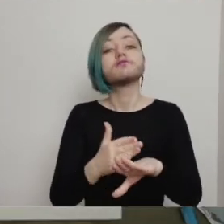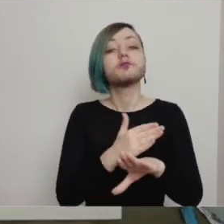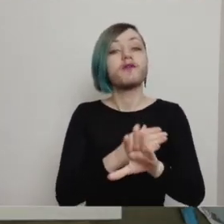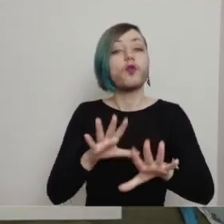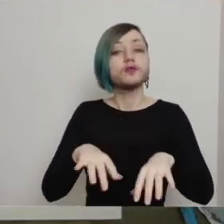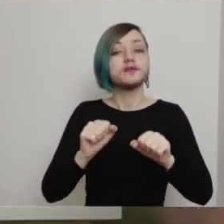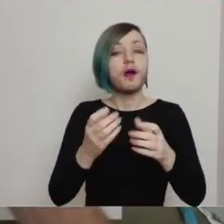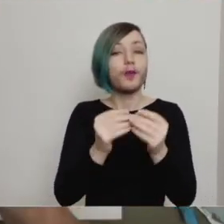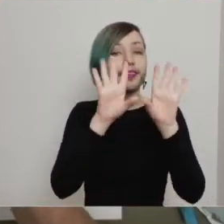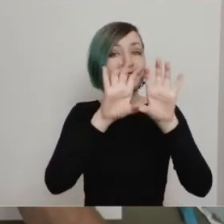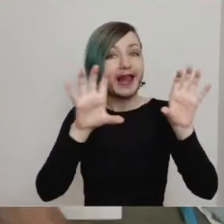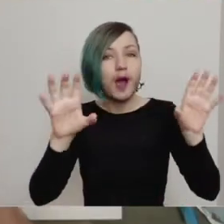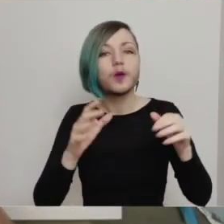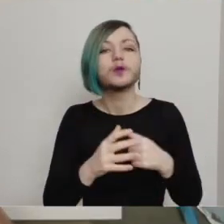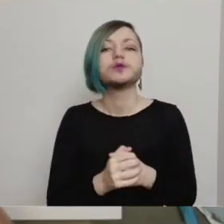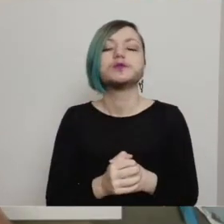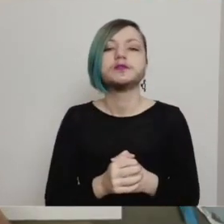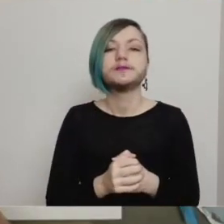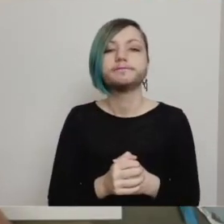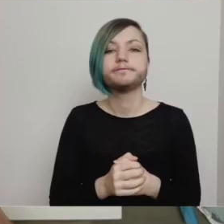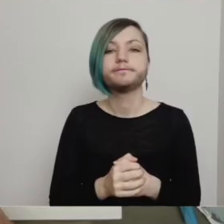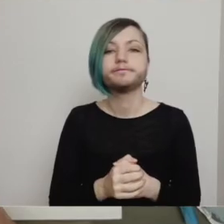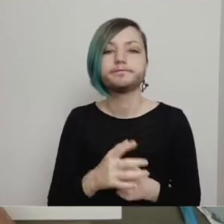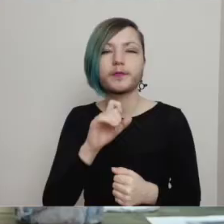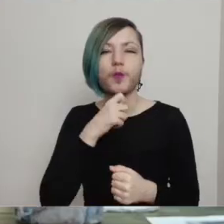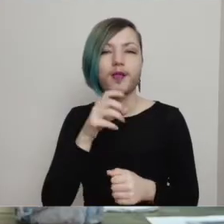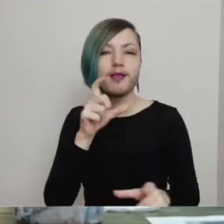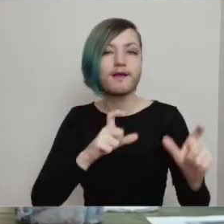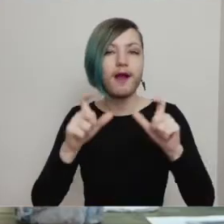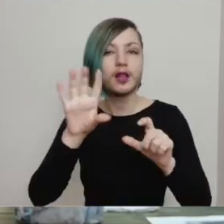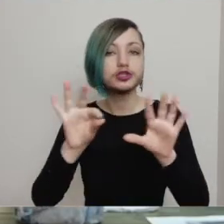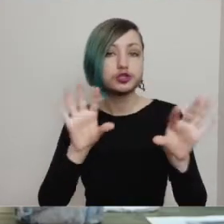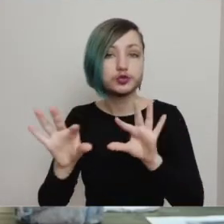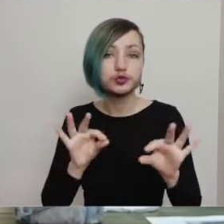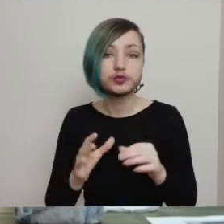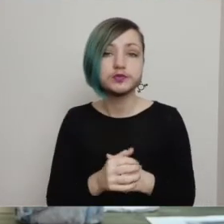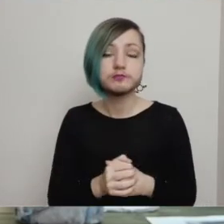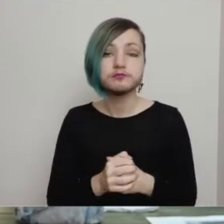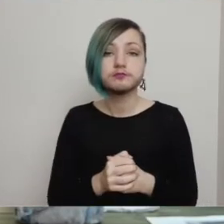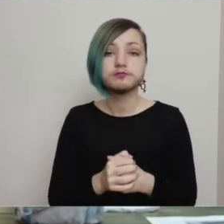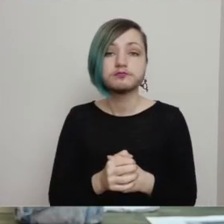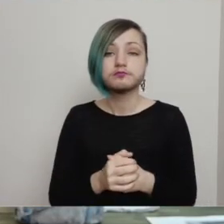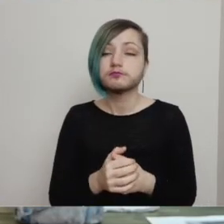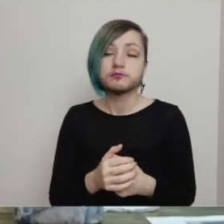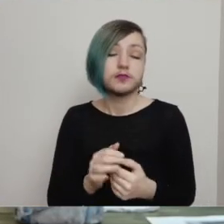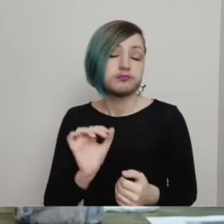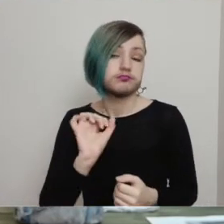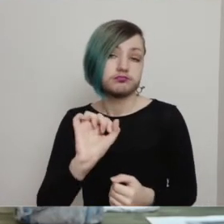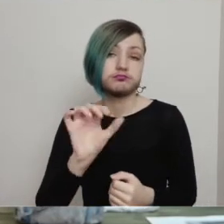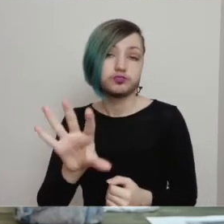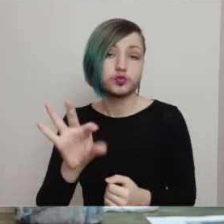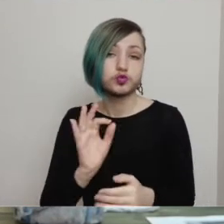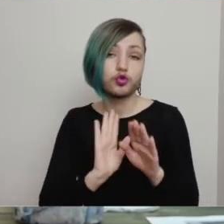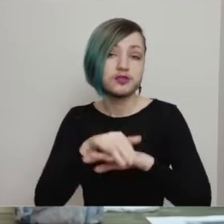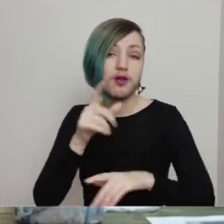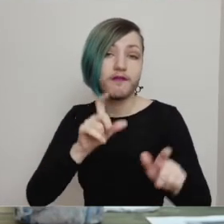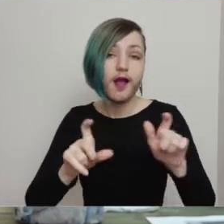stage, I'm going to choose a couple of colours. Again, you feel free to like use any colours you want. I'm